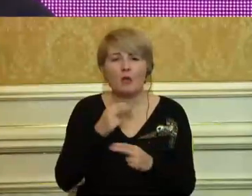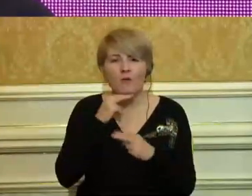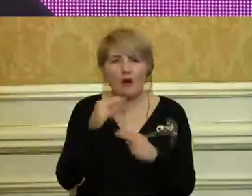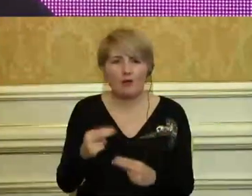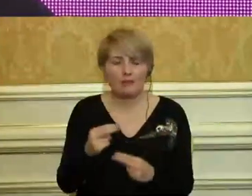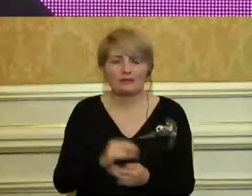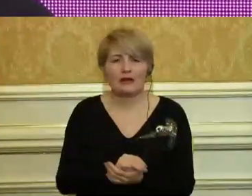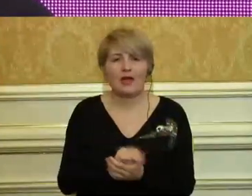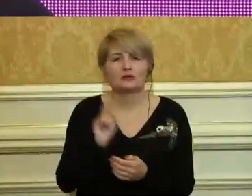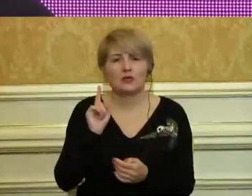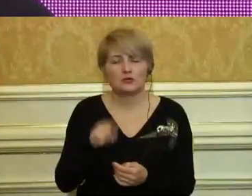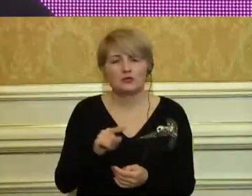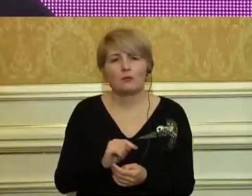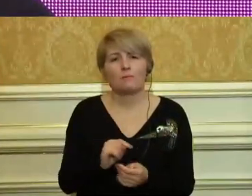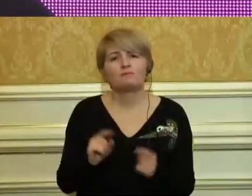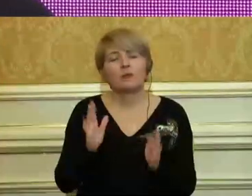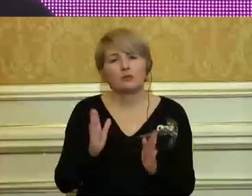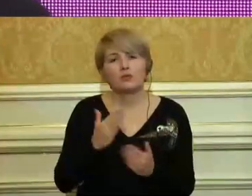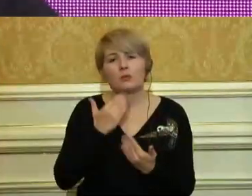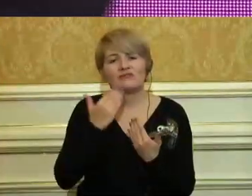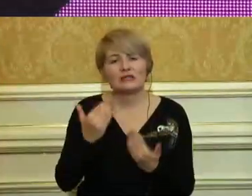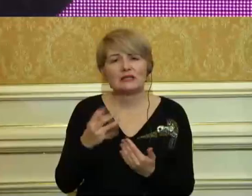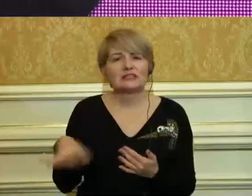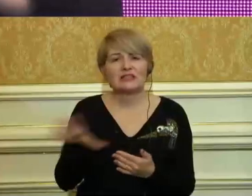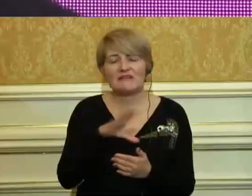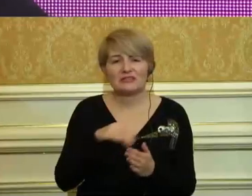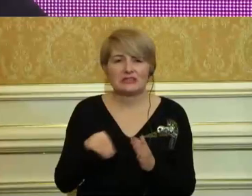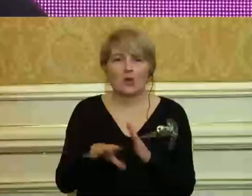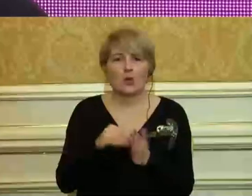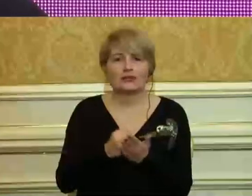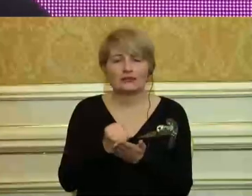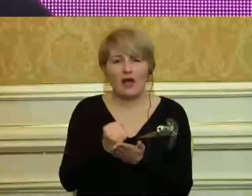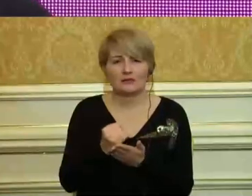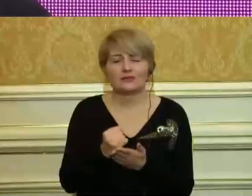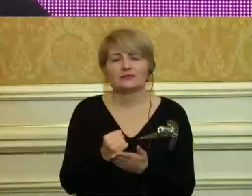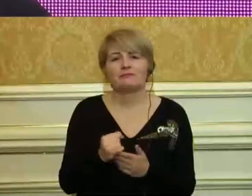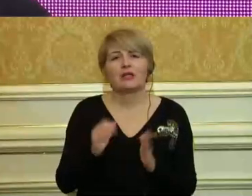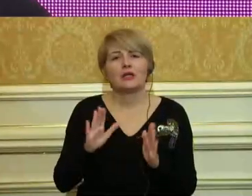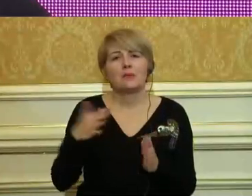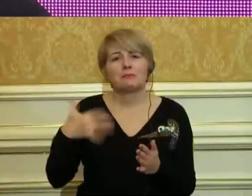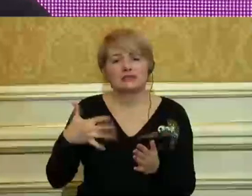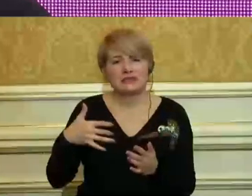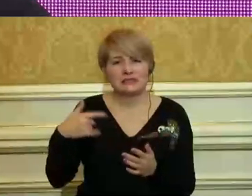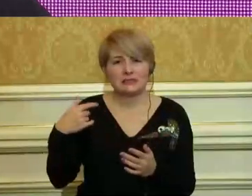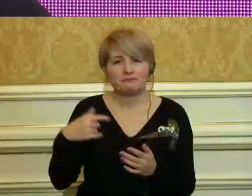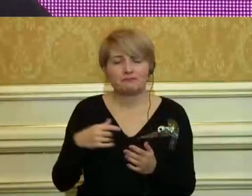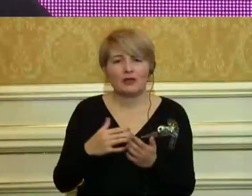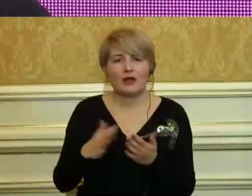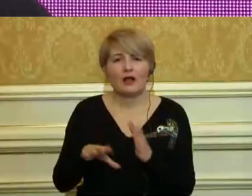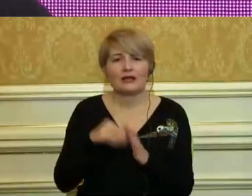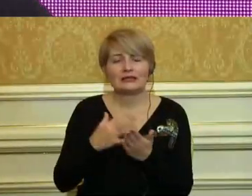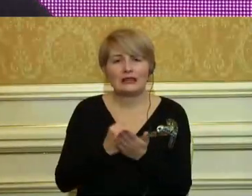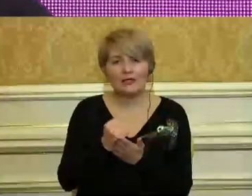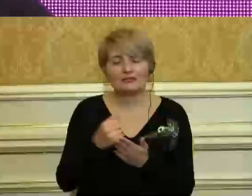not so many of them are, you know, really following the principles. But at least we will do our best to talk to